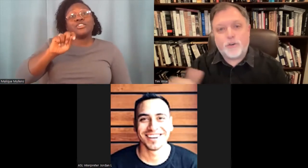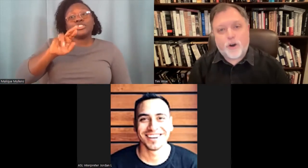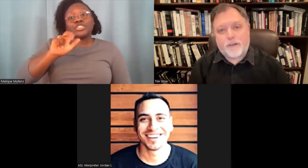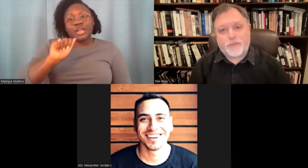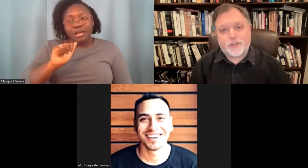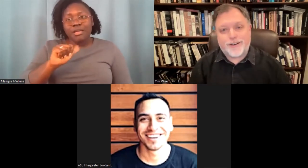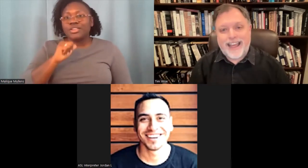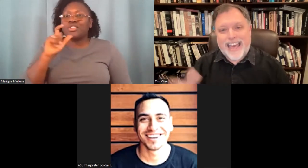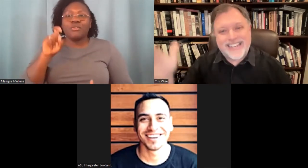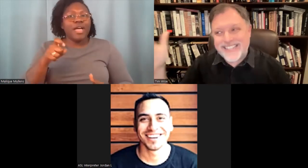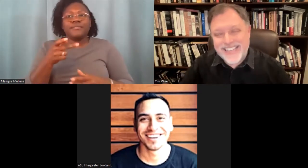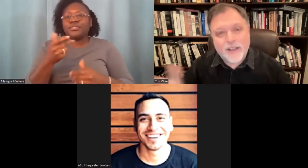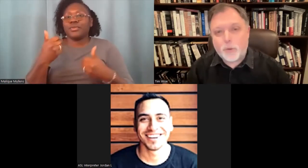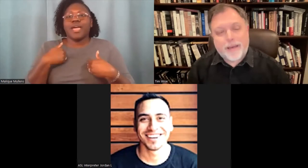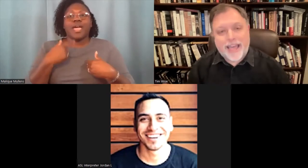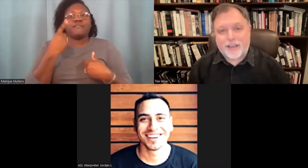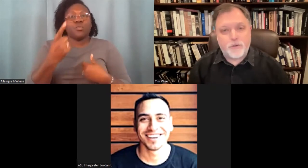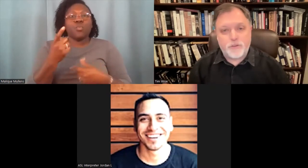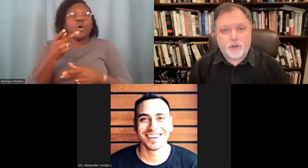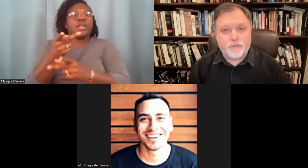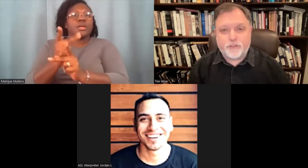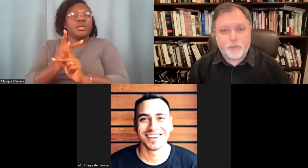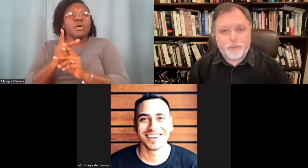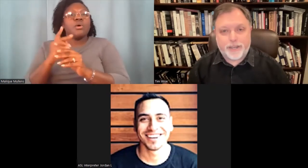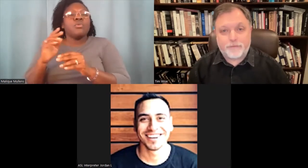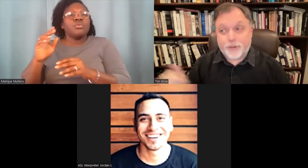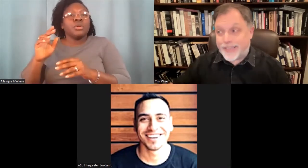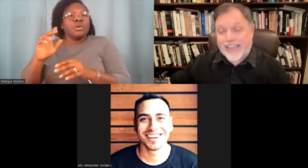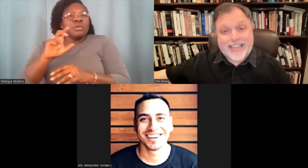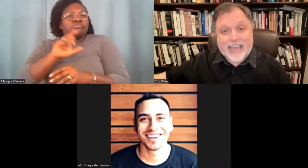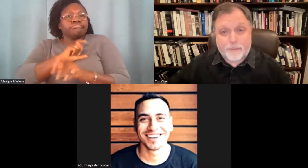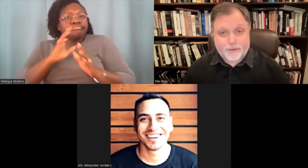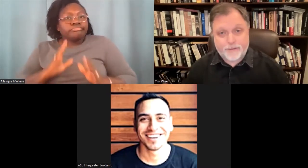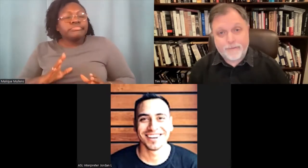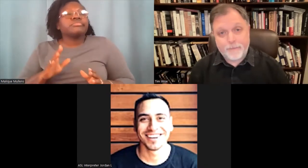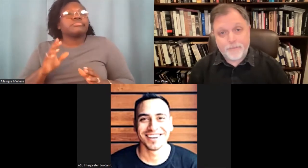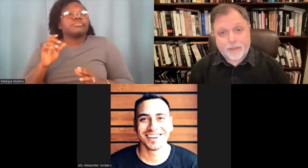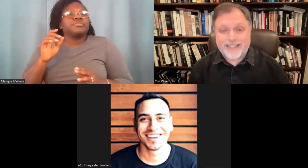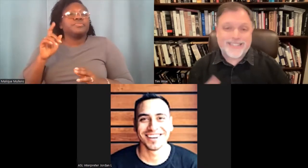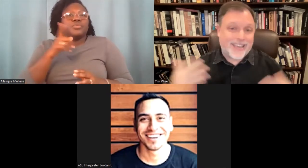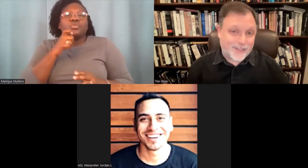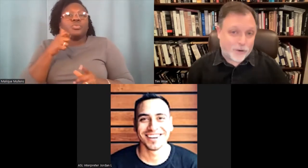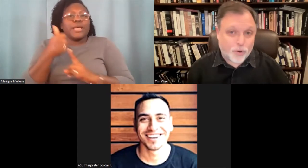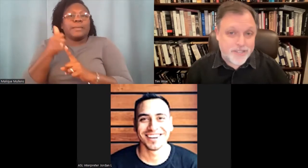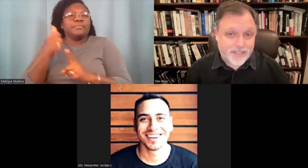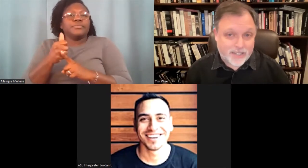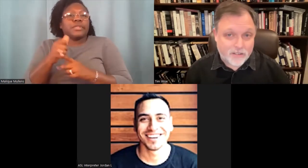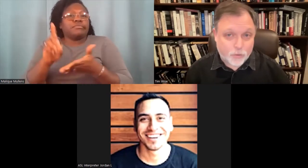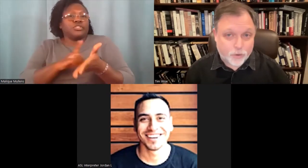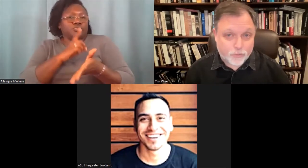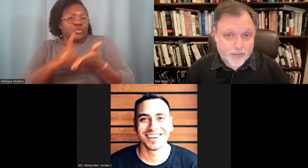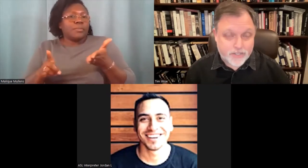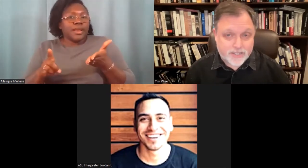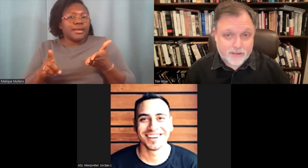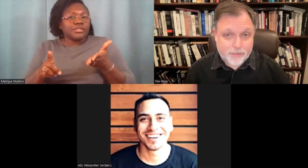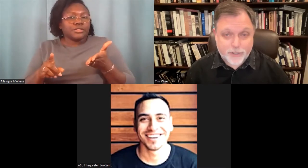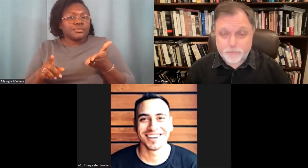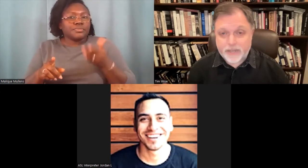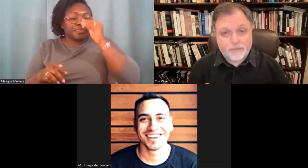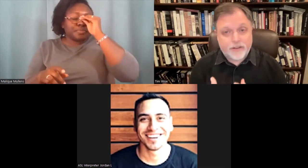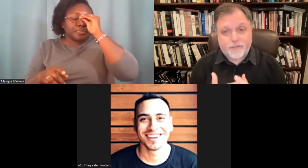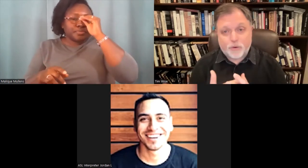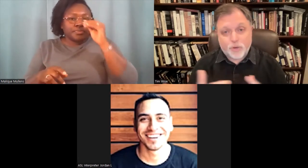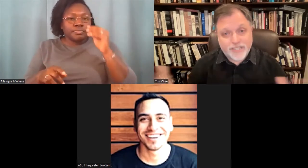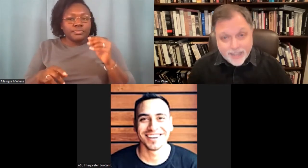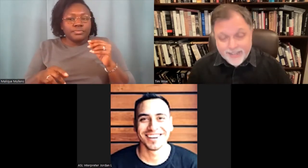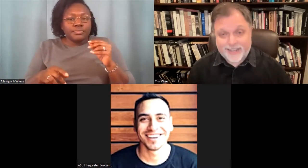single loan officer at a single bank who's an overt bigot for that to happen. I'm not saying there weren't any overt racist at banks, but